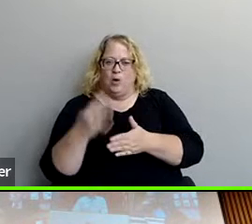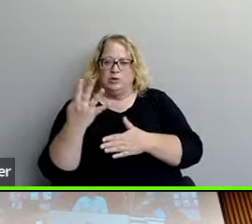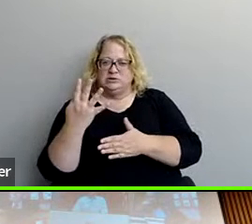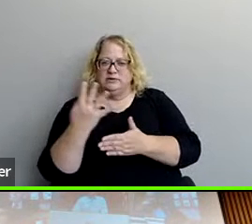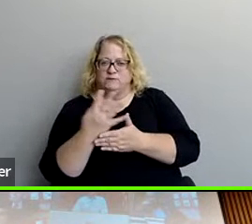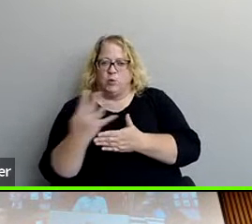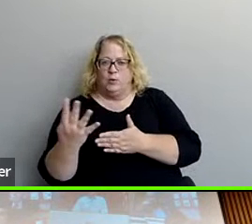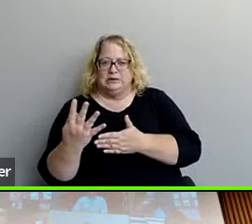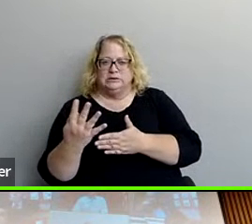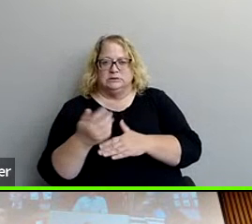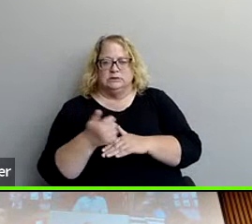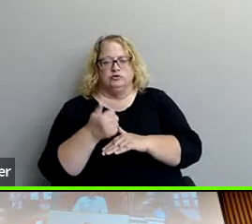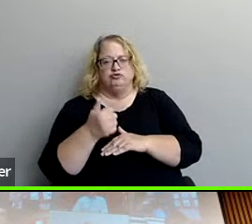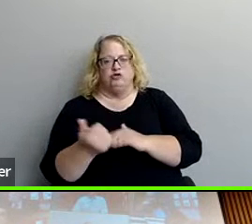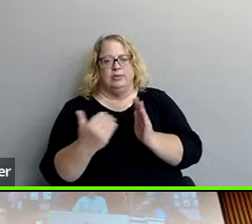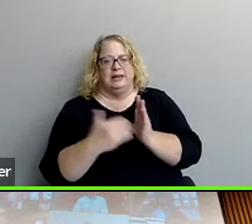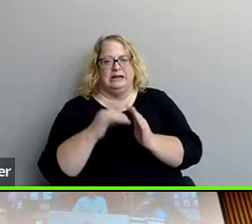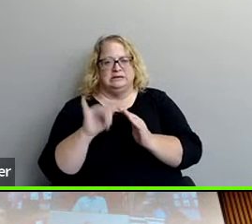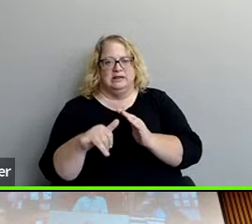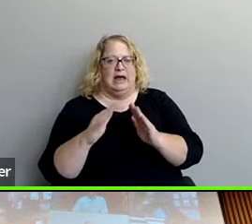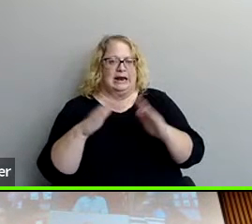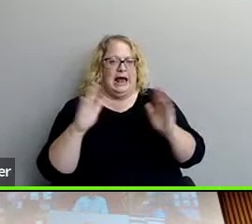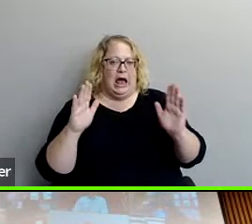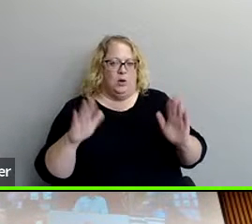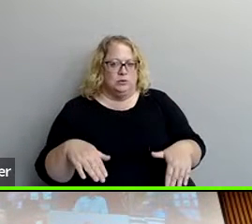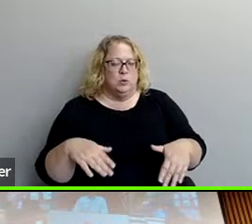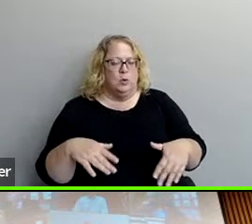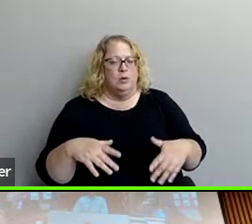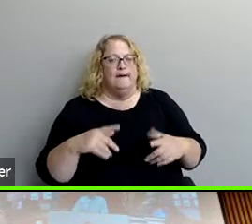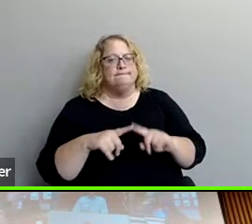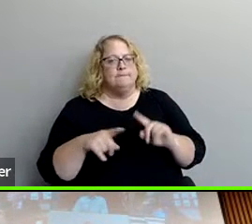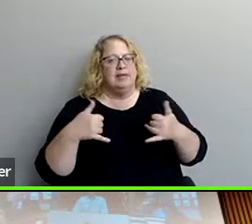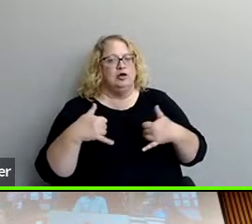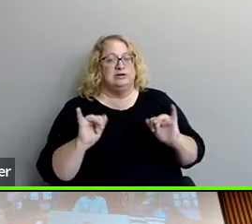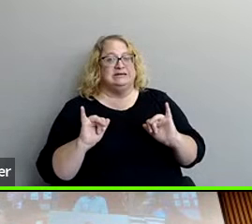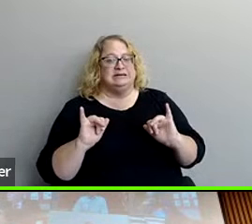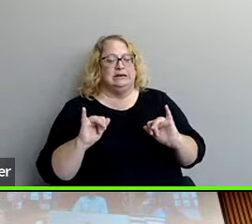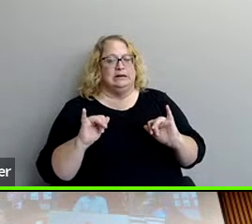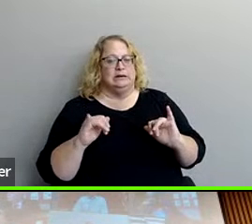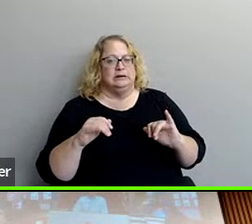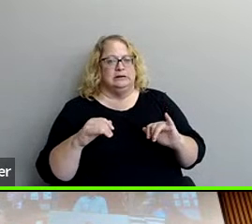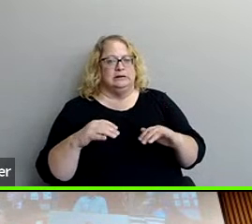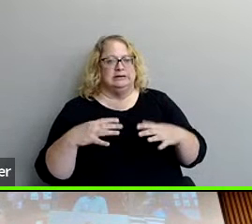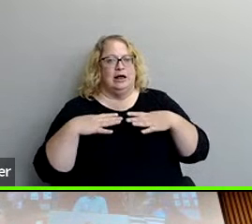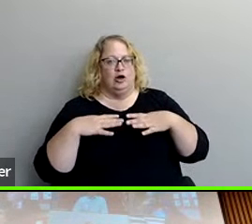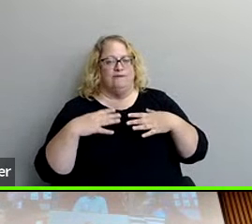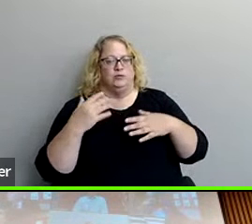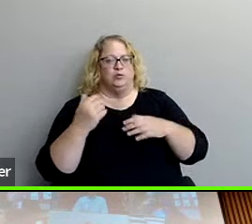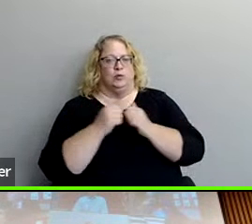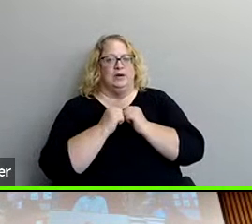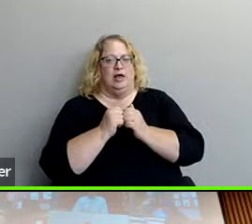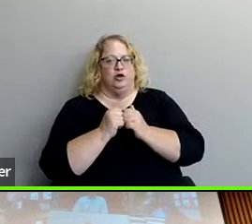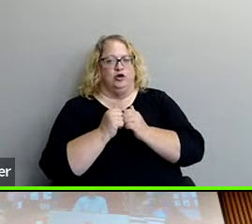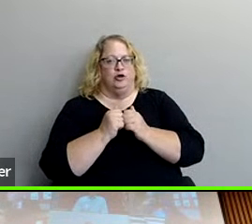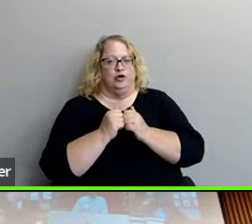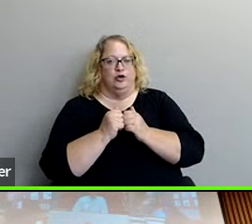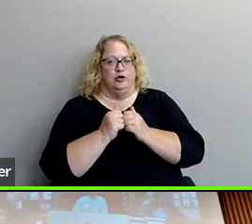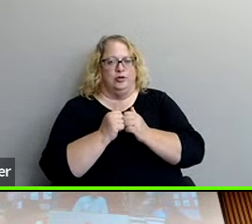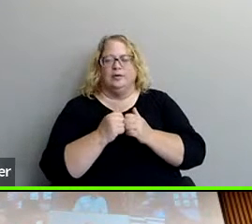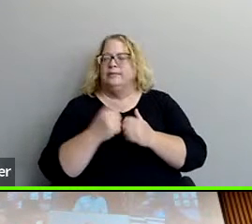weeks chargeable against that household. But they could definitely still take time together.